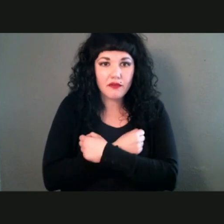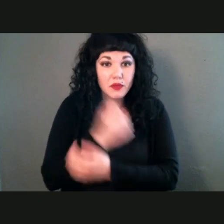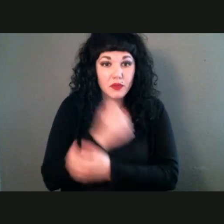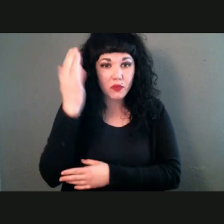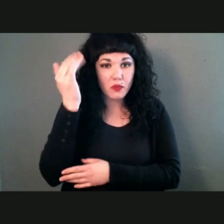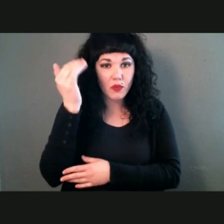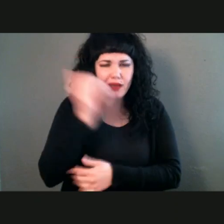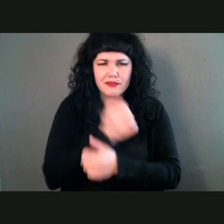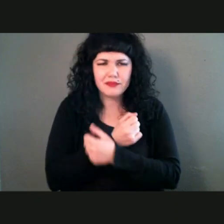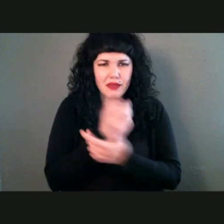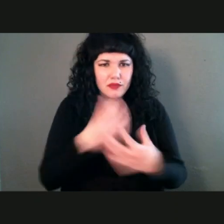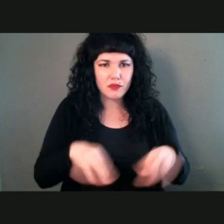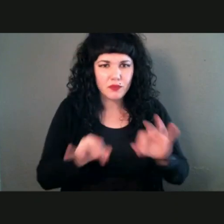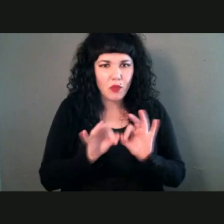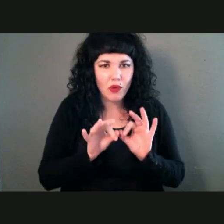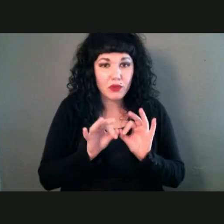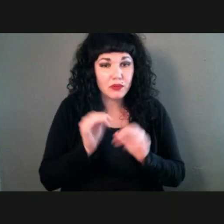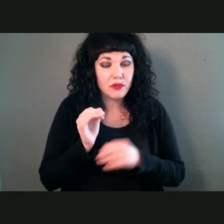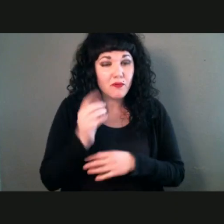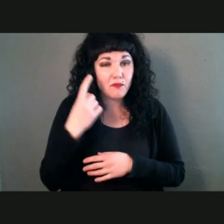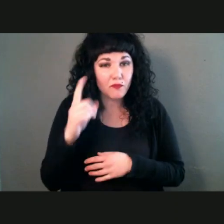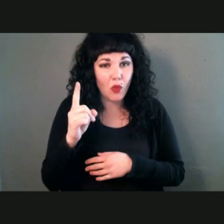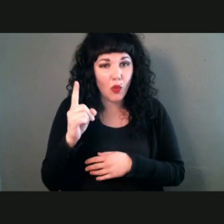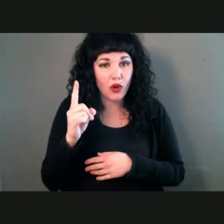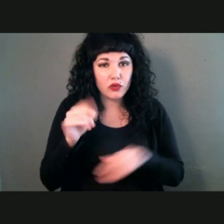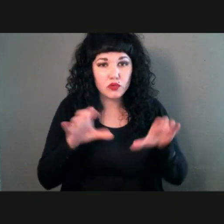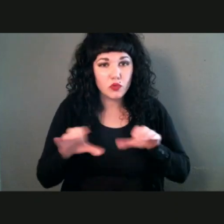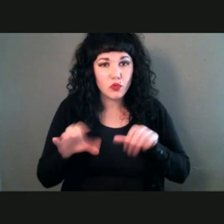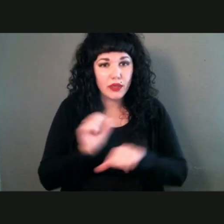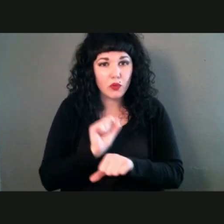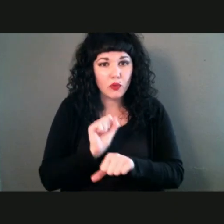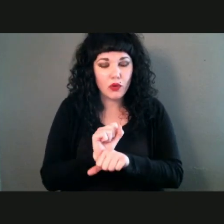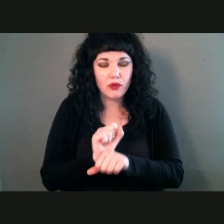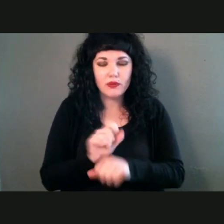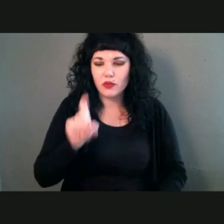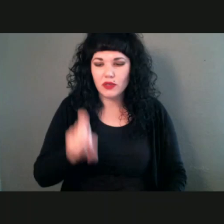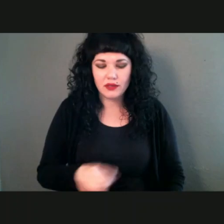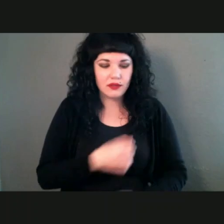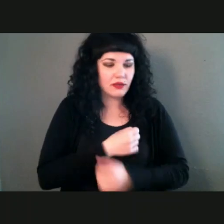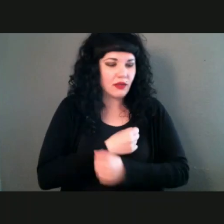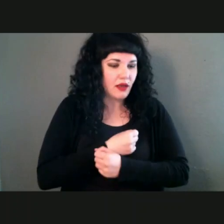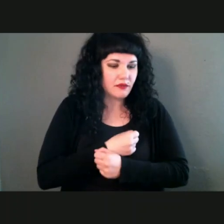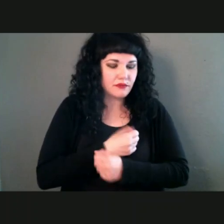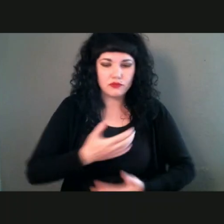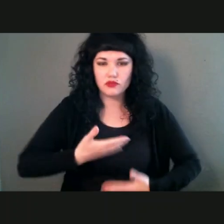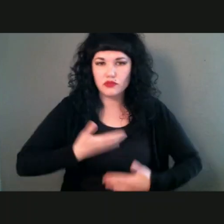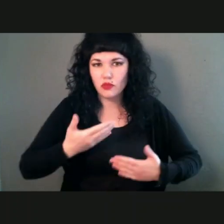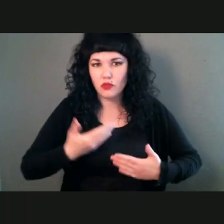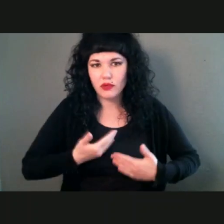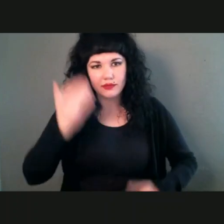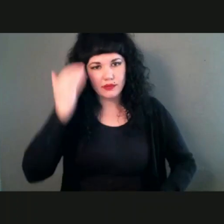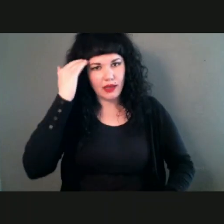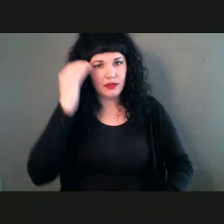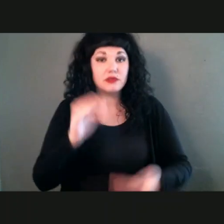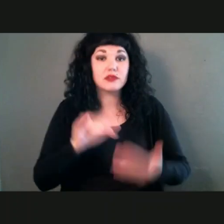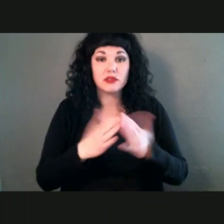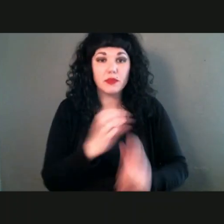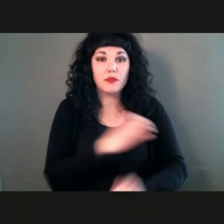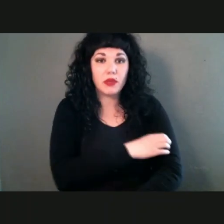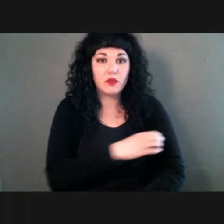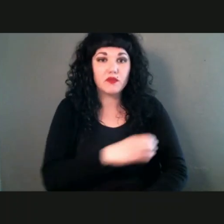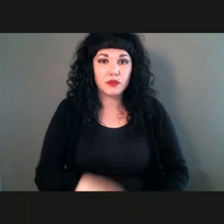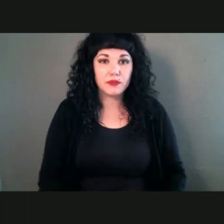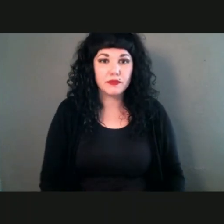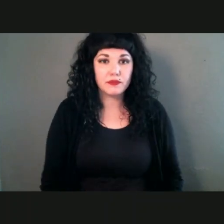We need love and joy and knowledge to be powerful. So in the spirit of